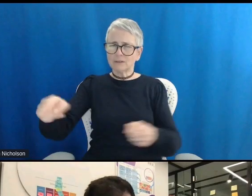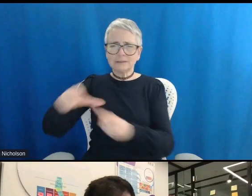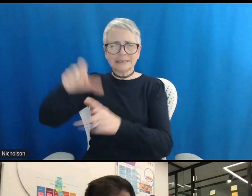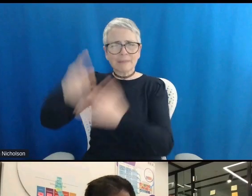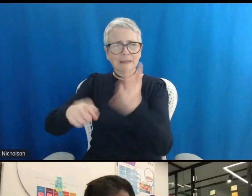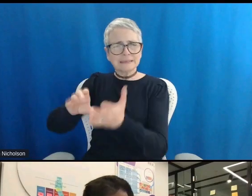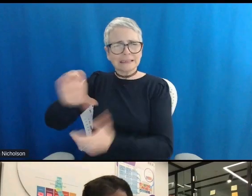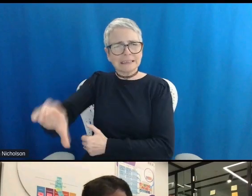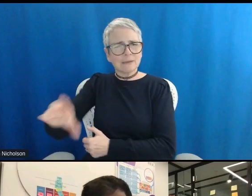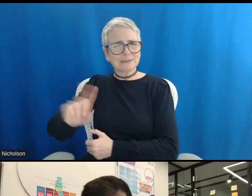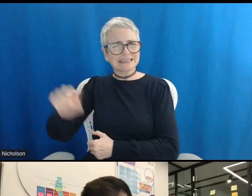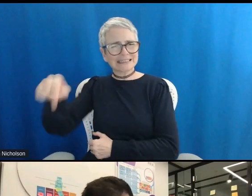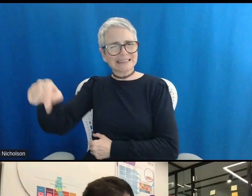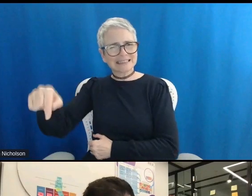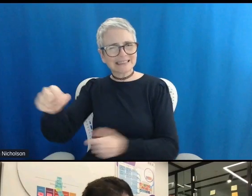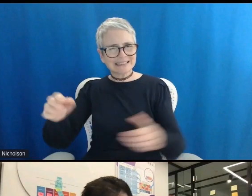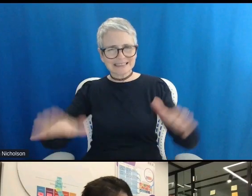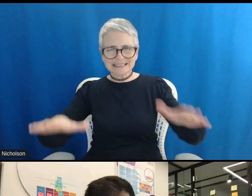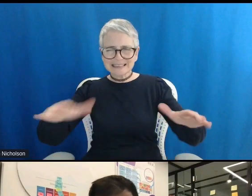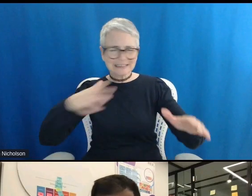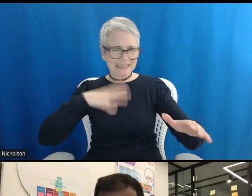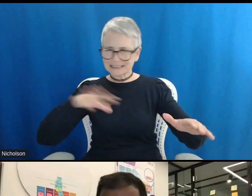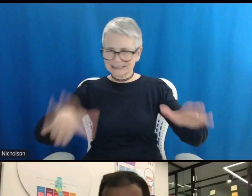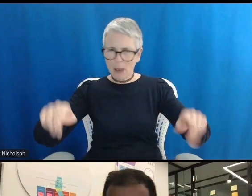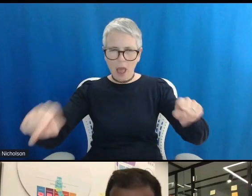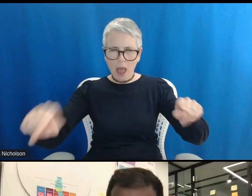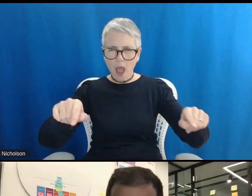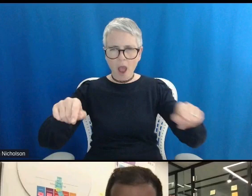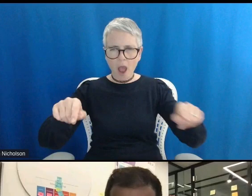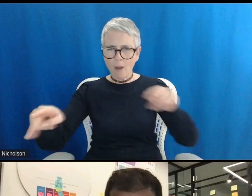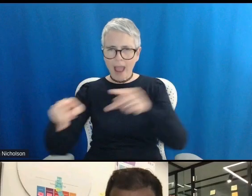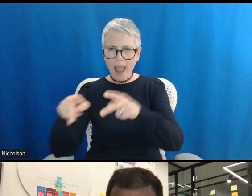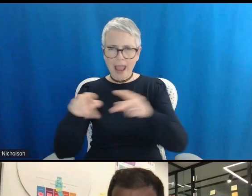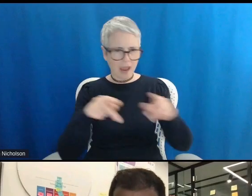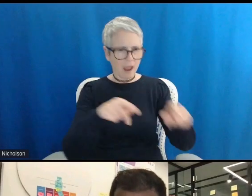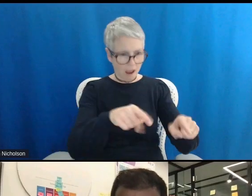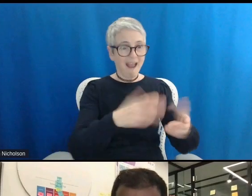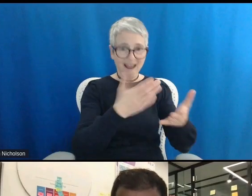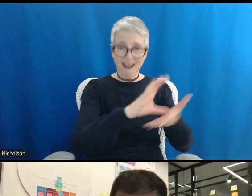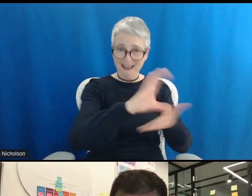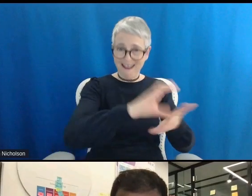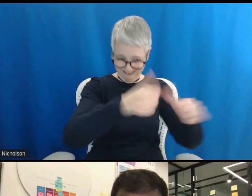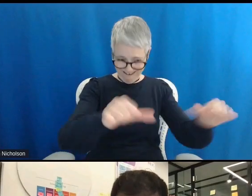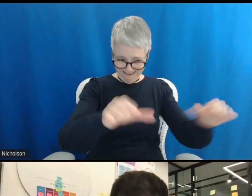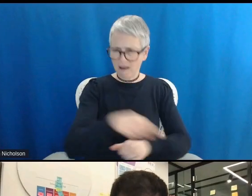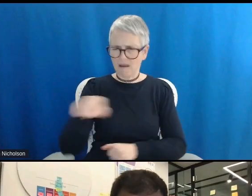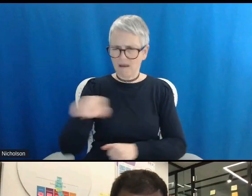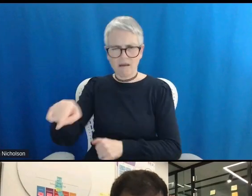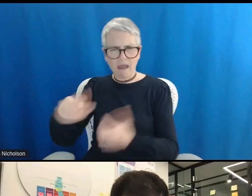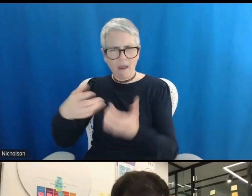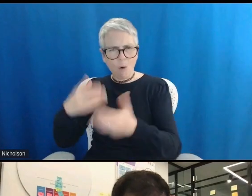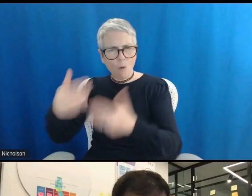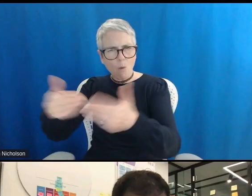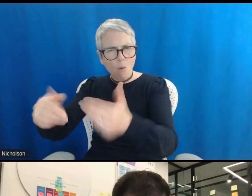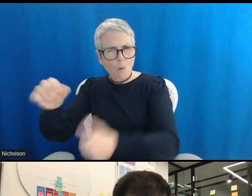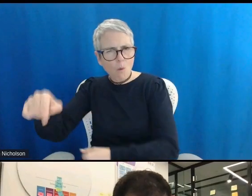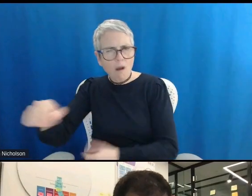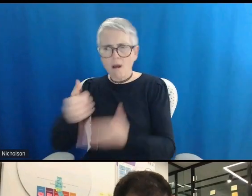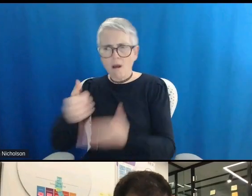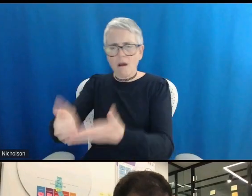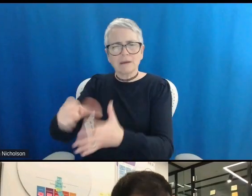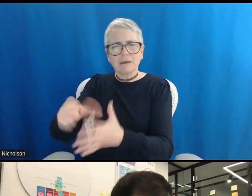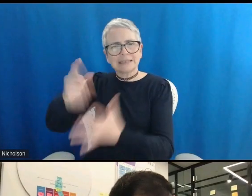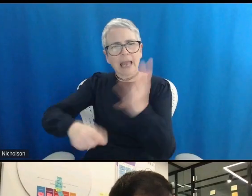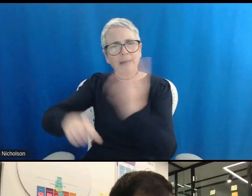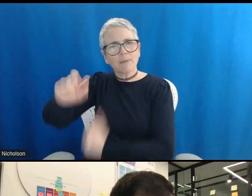we ensure these large programs get funded and are beneficial to disabled people, but also we're